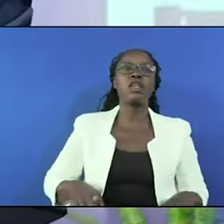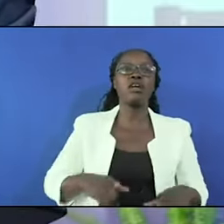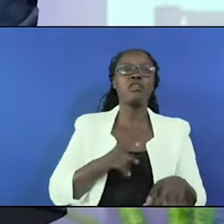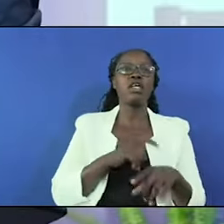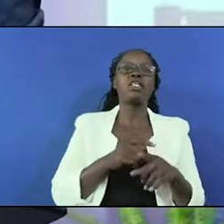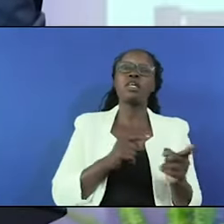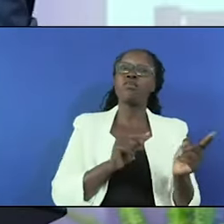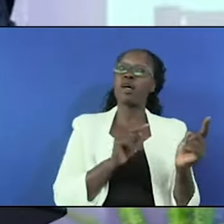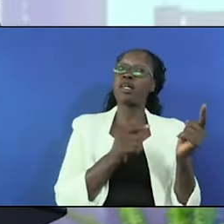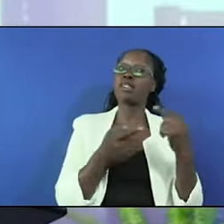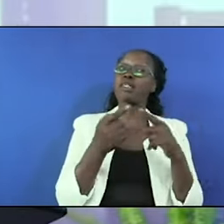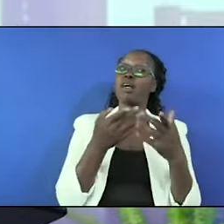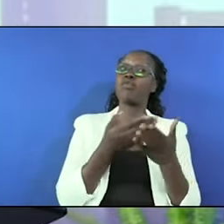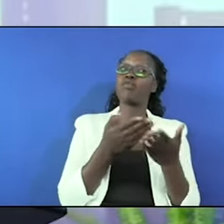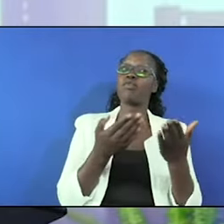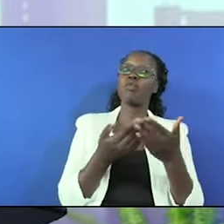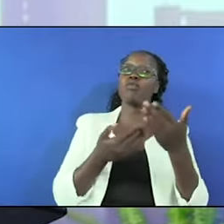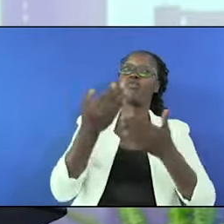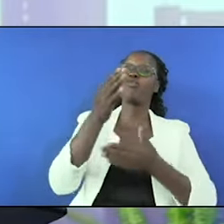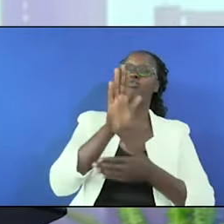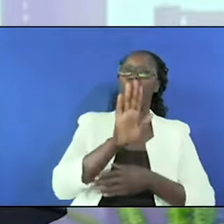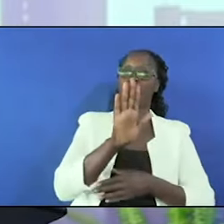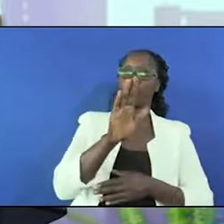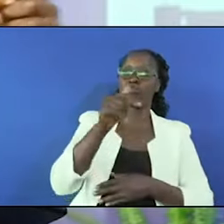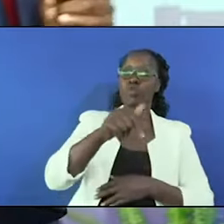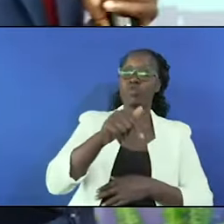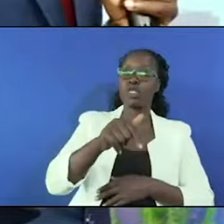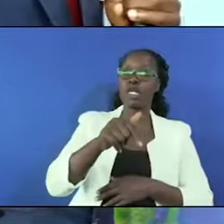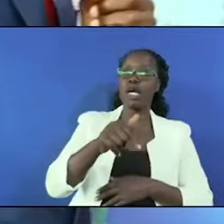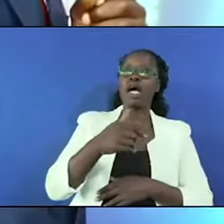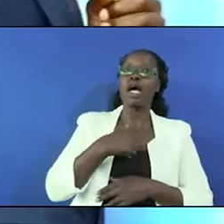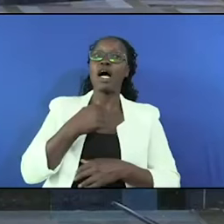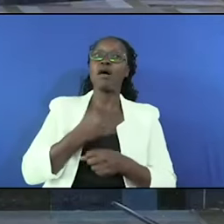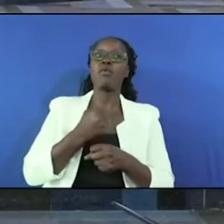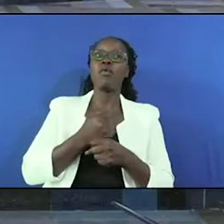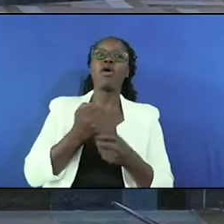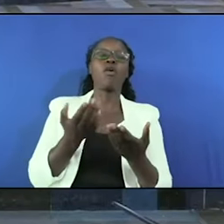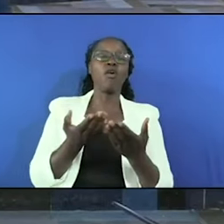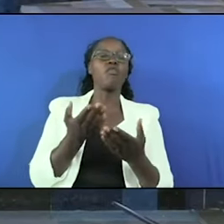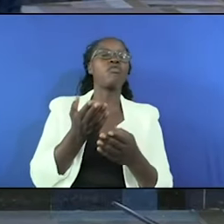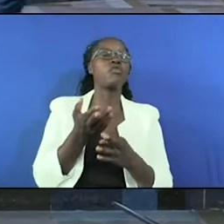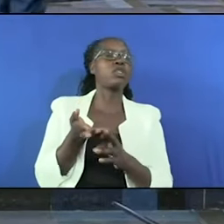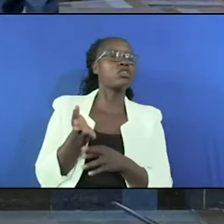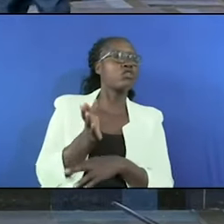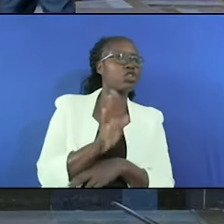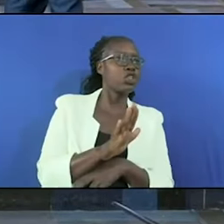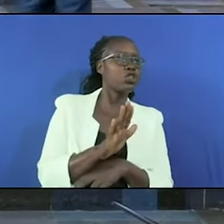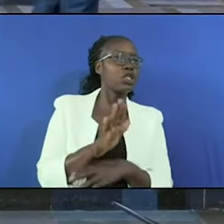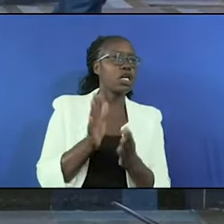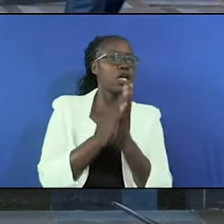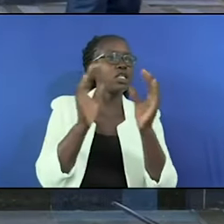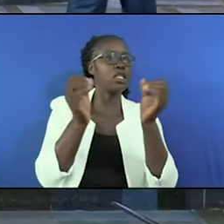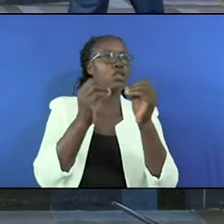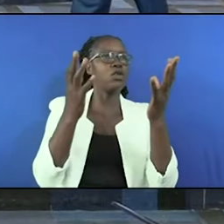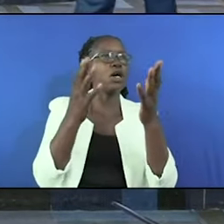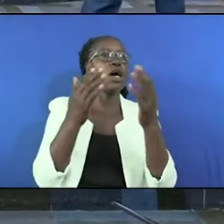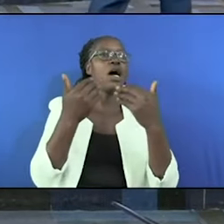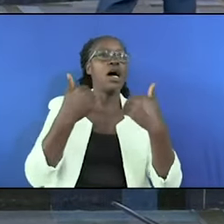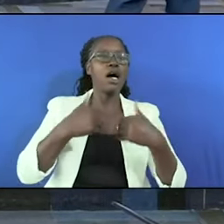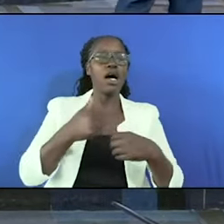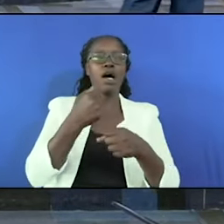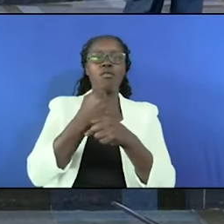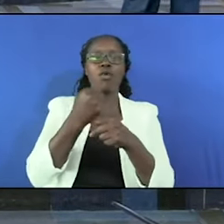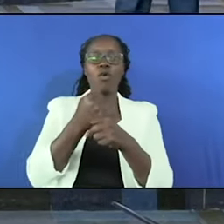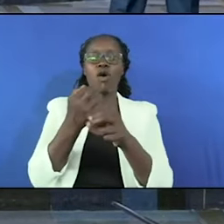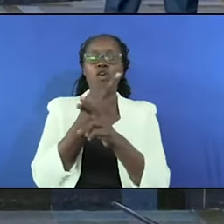stand for you, before you today, I am a work of restoration. Hallelujah. I am a work